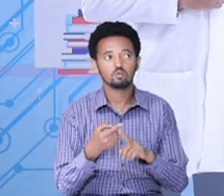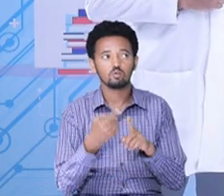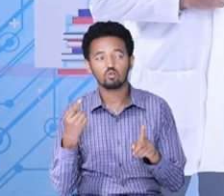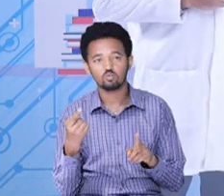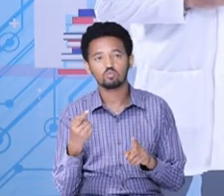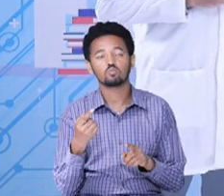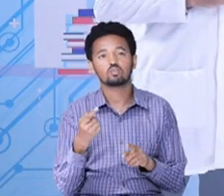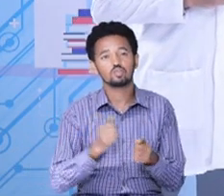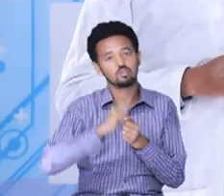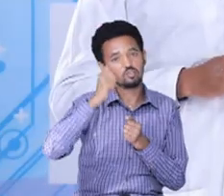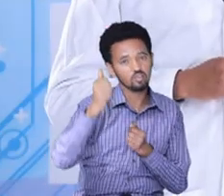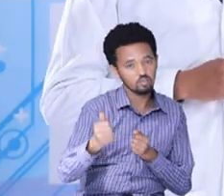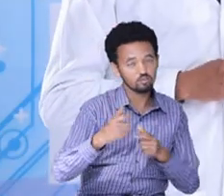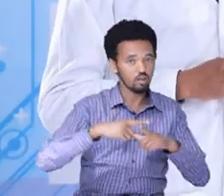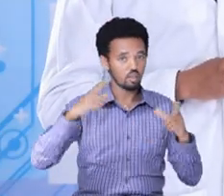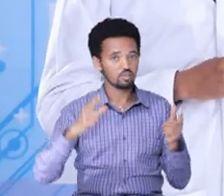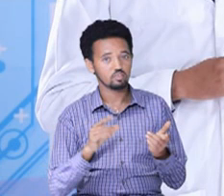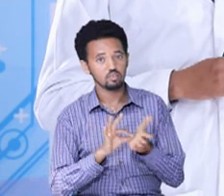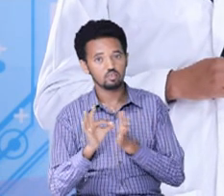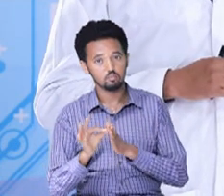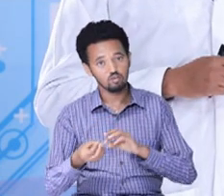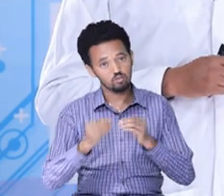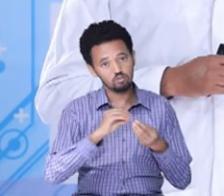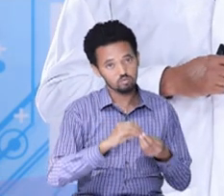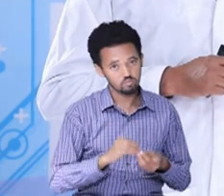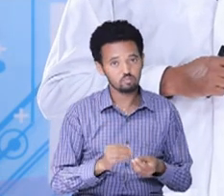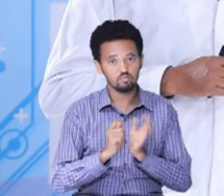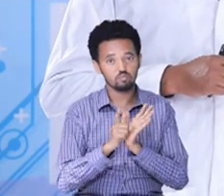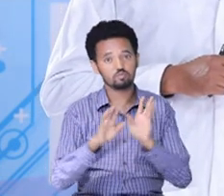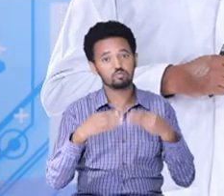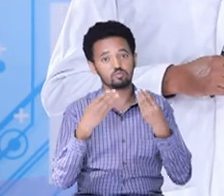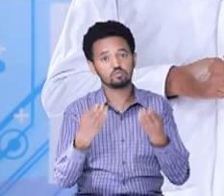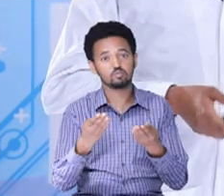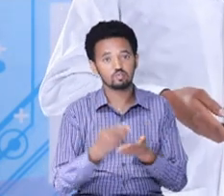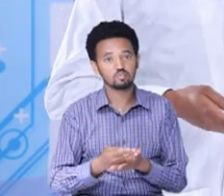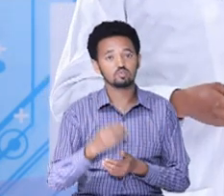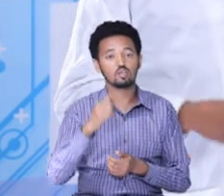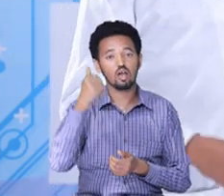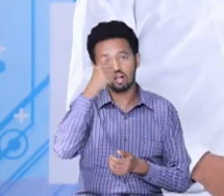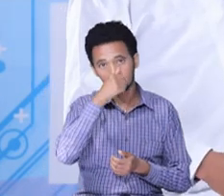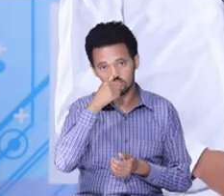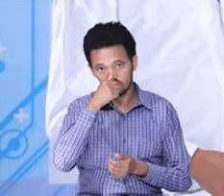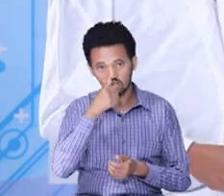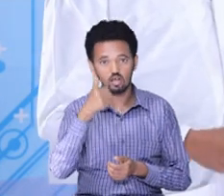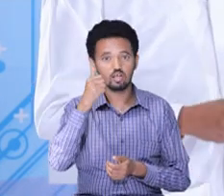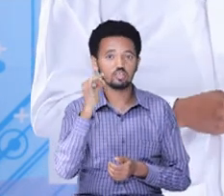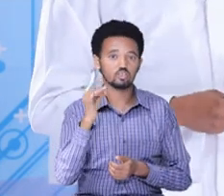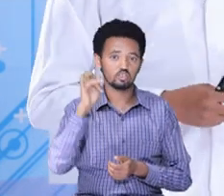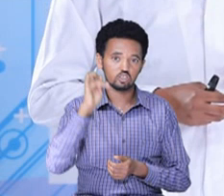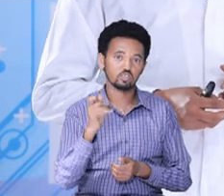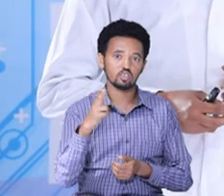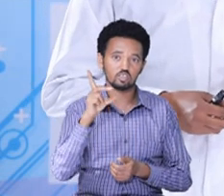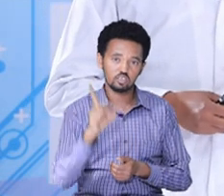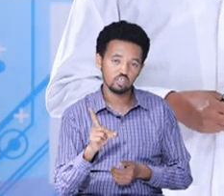of the existence of large number of white settlers. For example, Algeria. Algeria